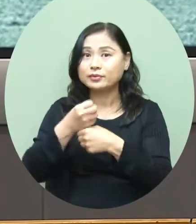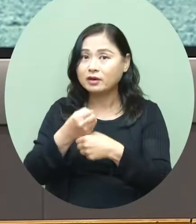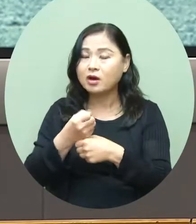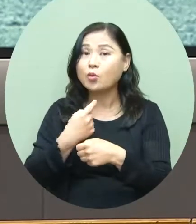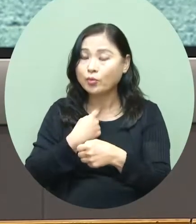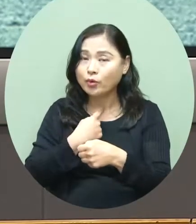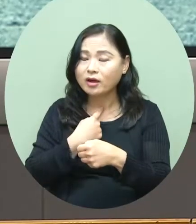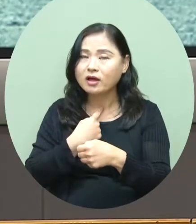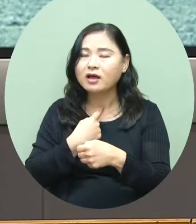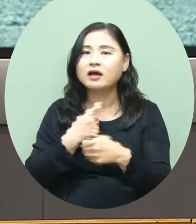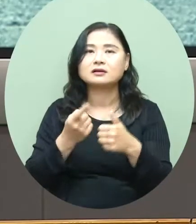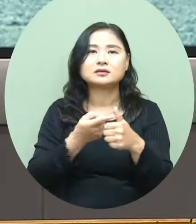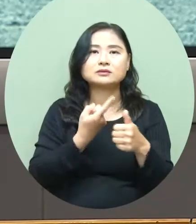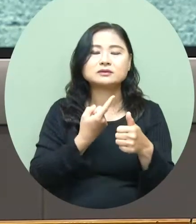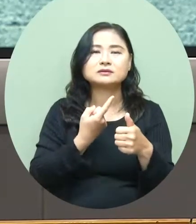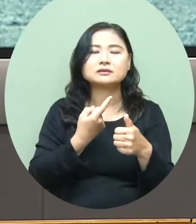If we go ahead with this,